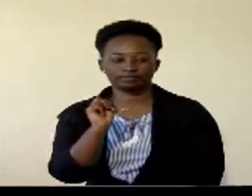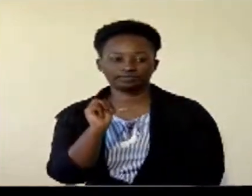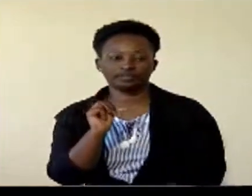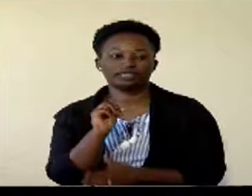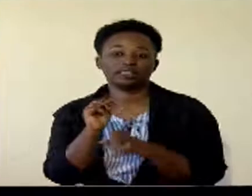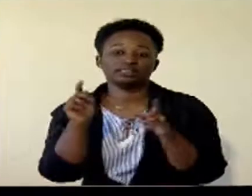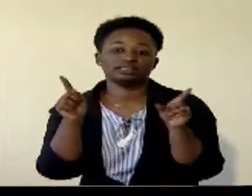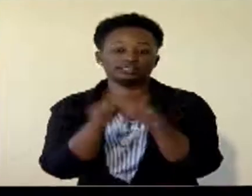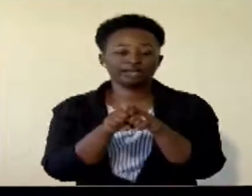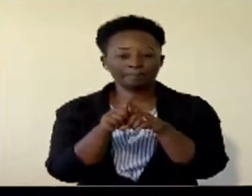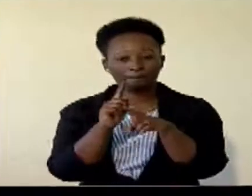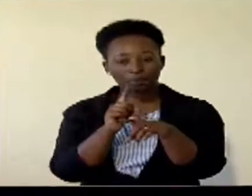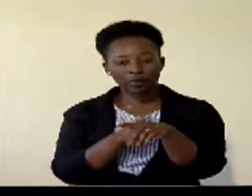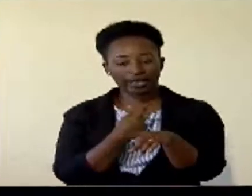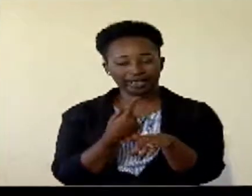even when